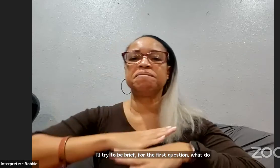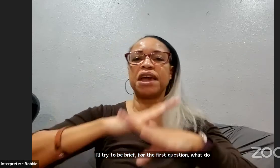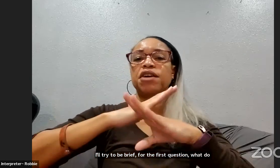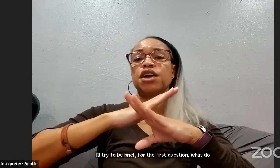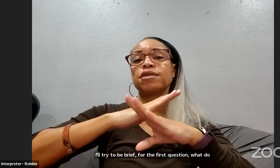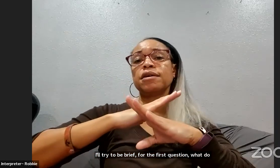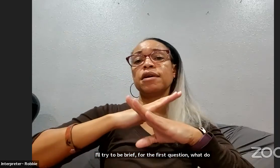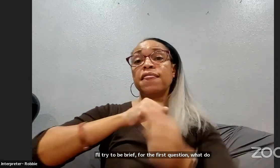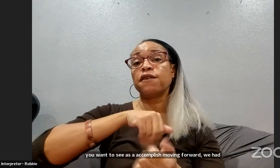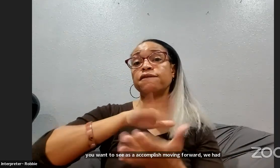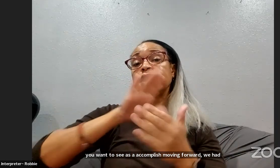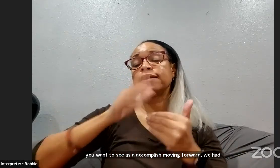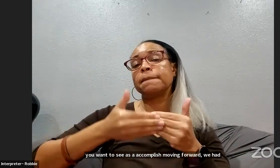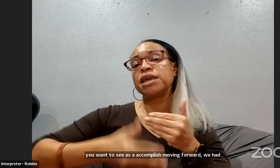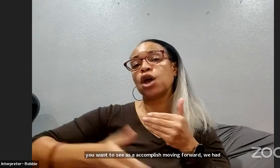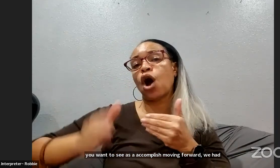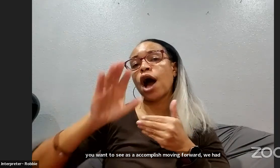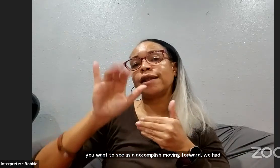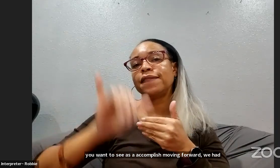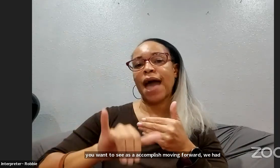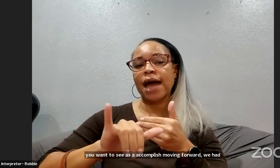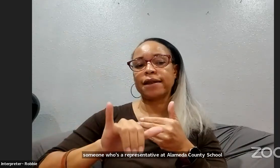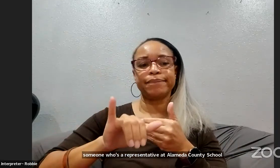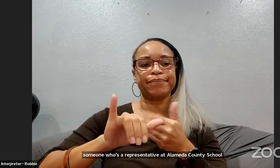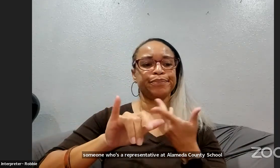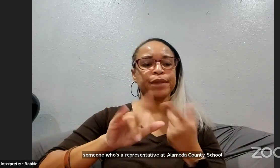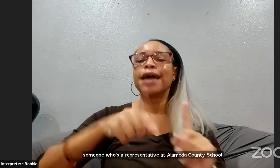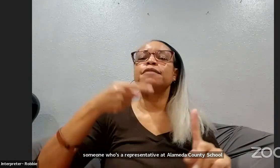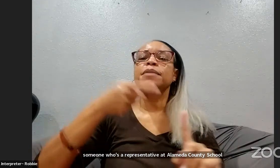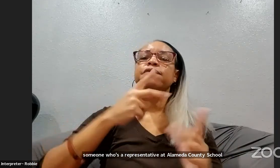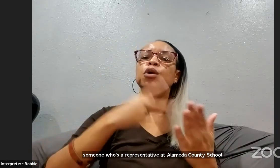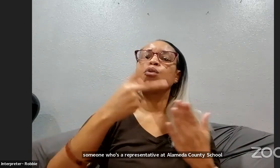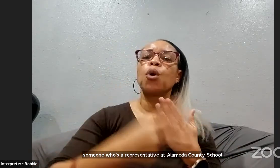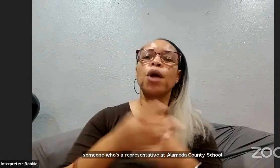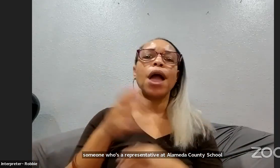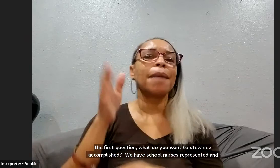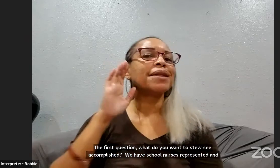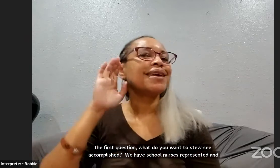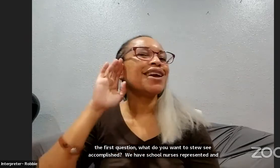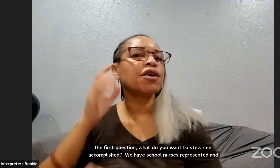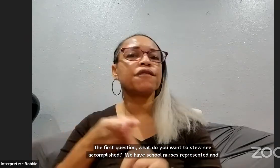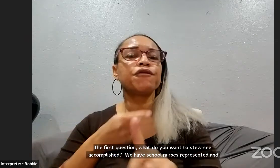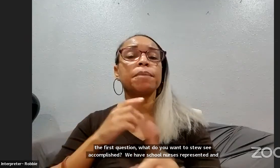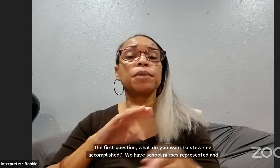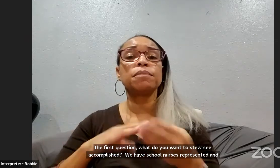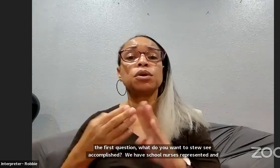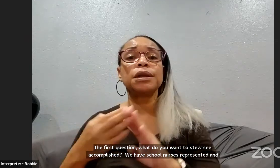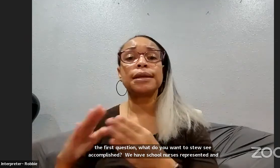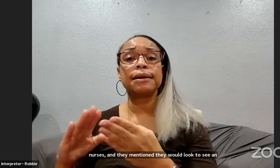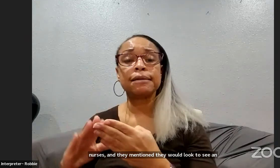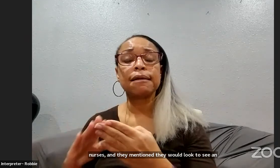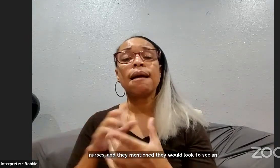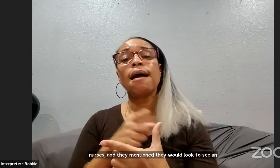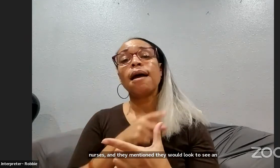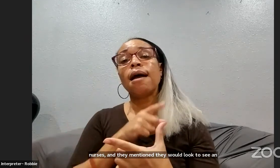what that specific program is hearing from their communities. And